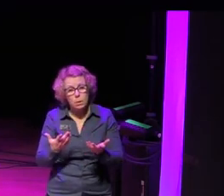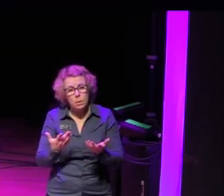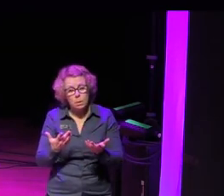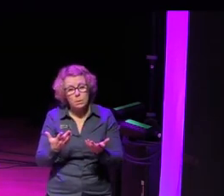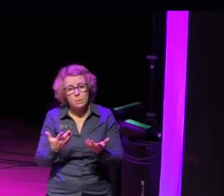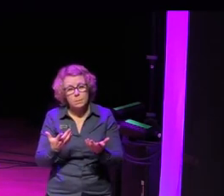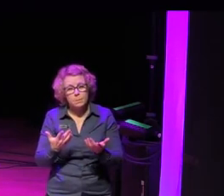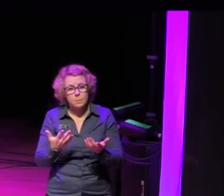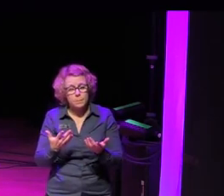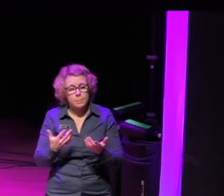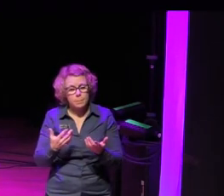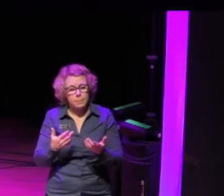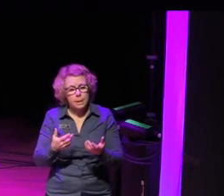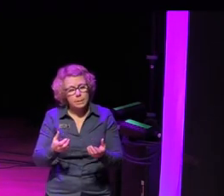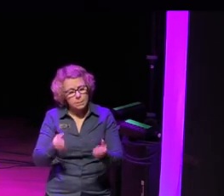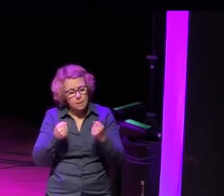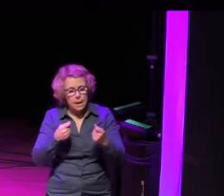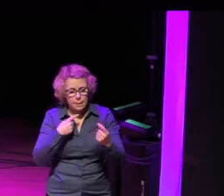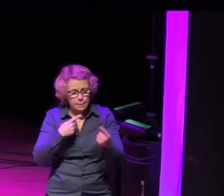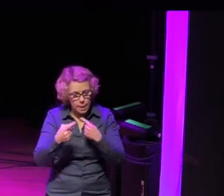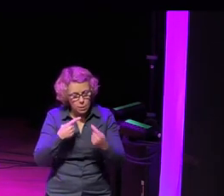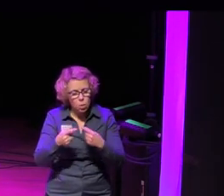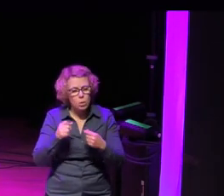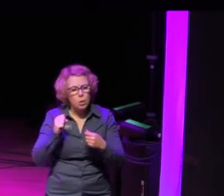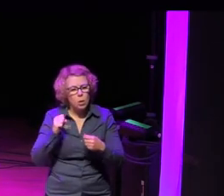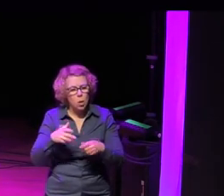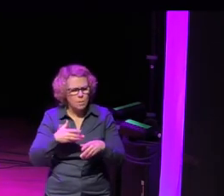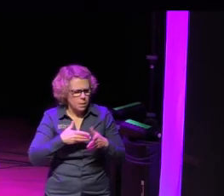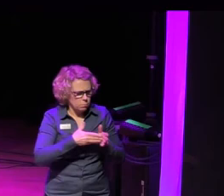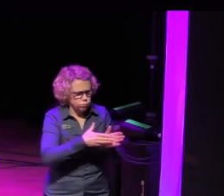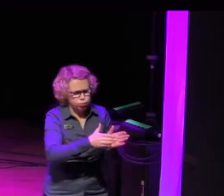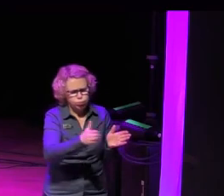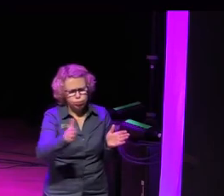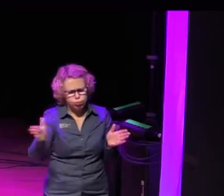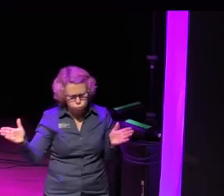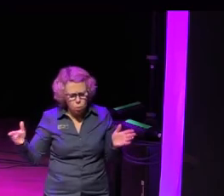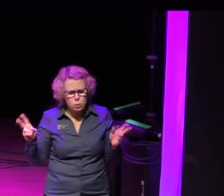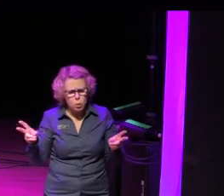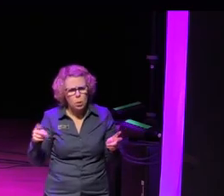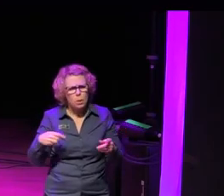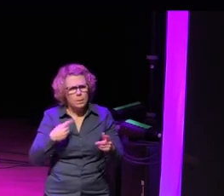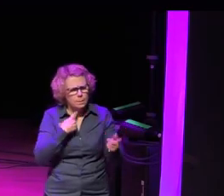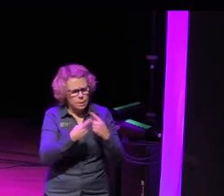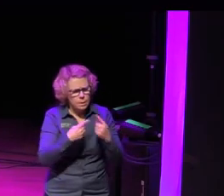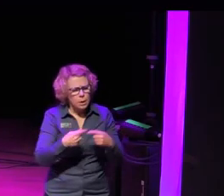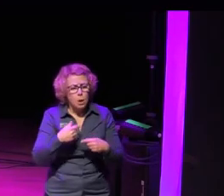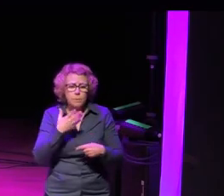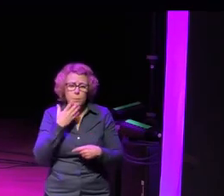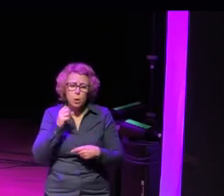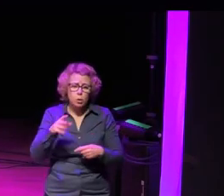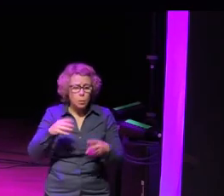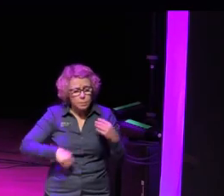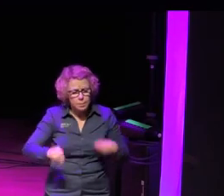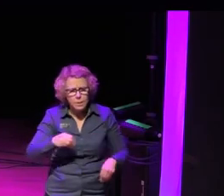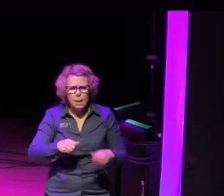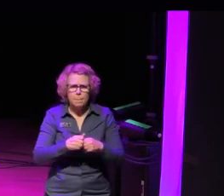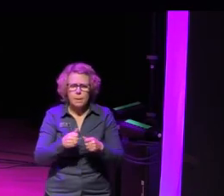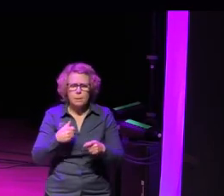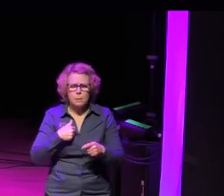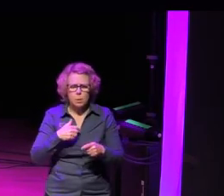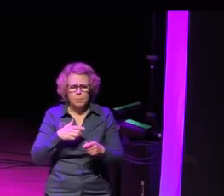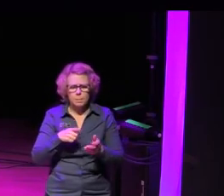stronger dialogue on this, widen the dialogue. Of course, we have talked corruption, but I would say in a